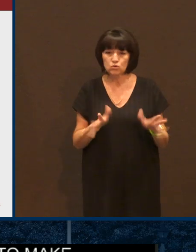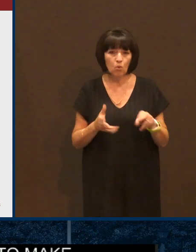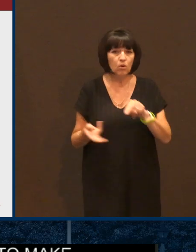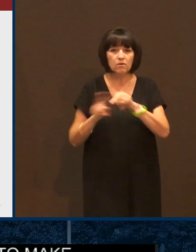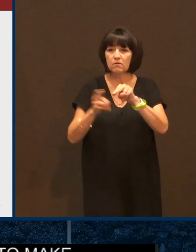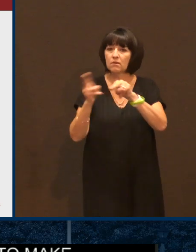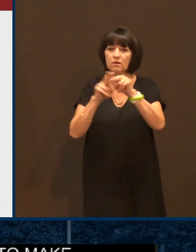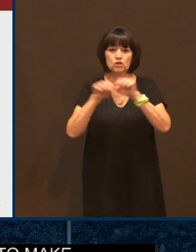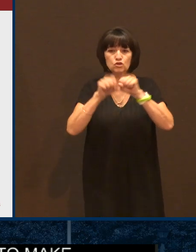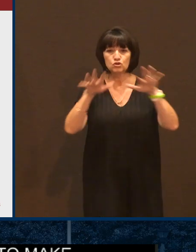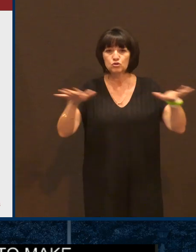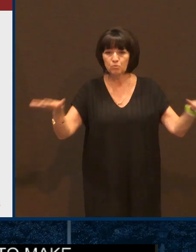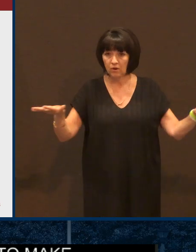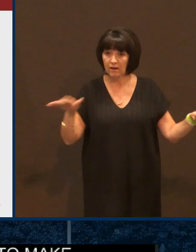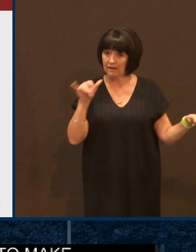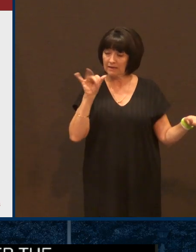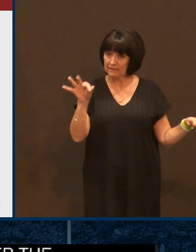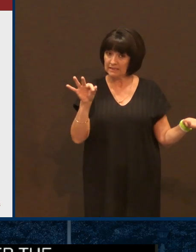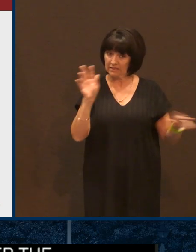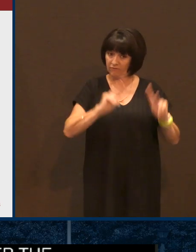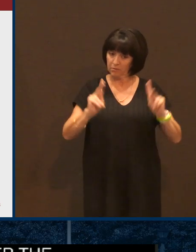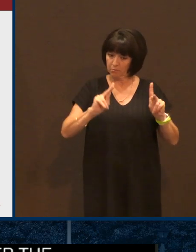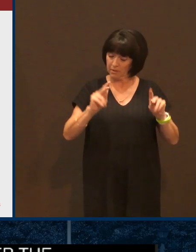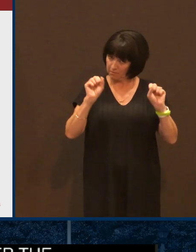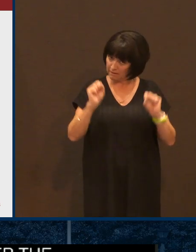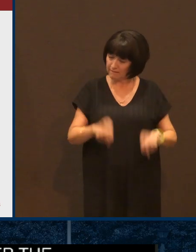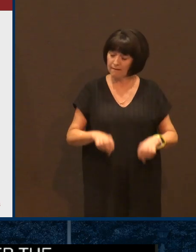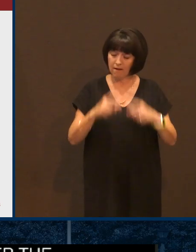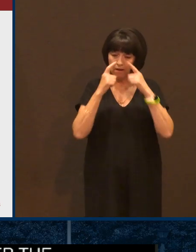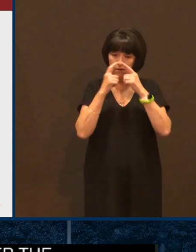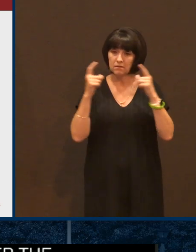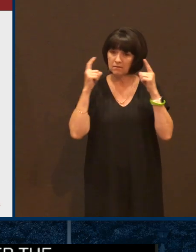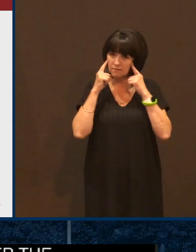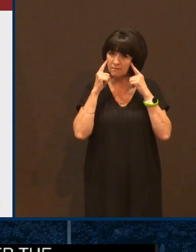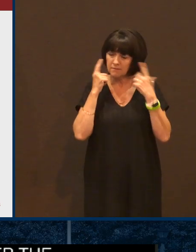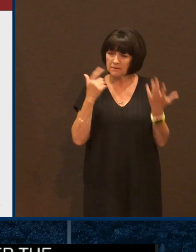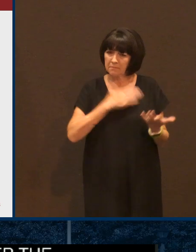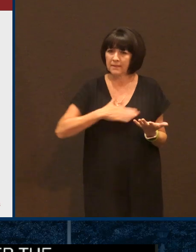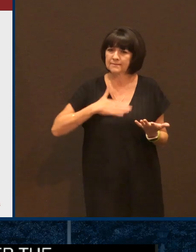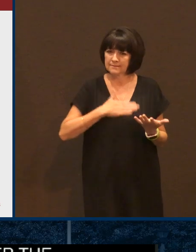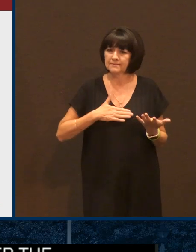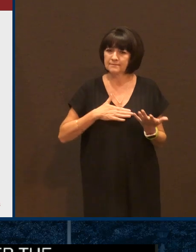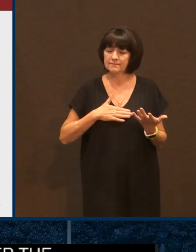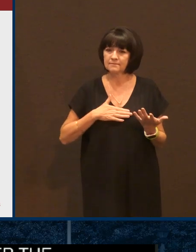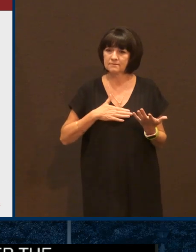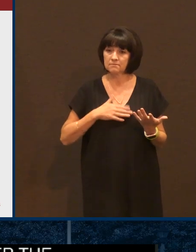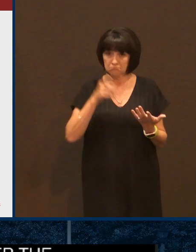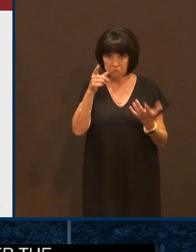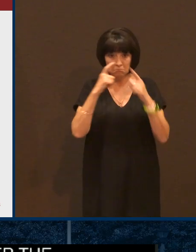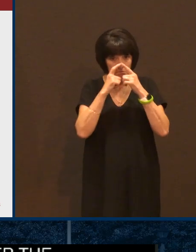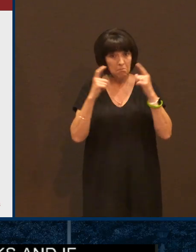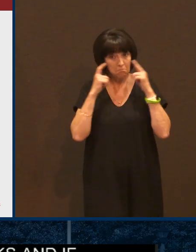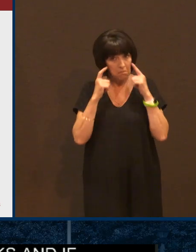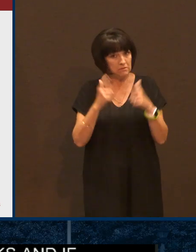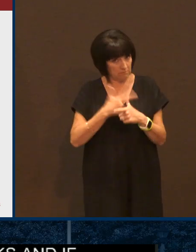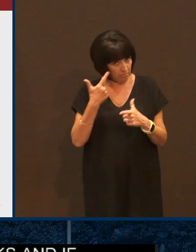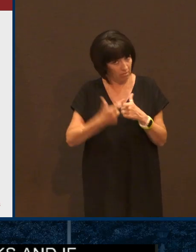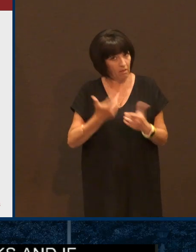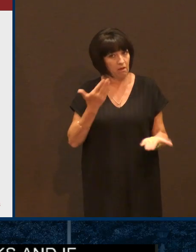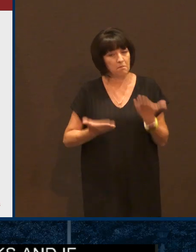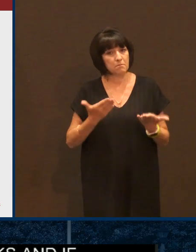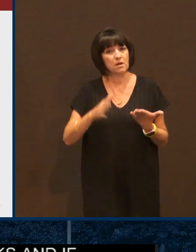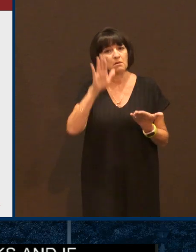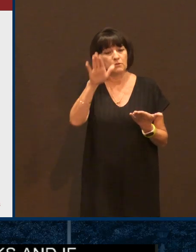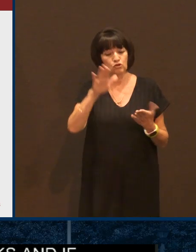masks. If ever there was a motivation for wearing a mask, it's so that your son or daughter, your brother, your sister,